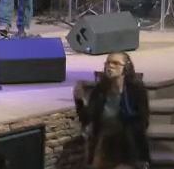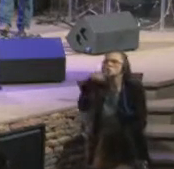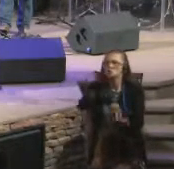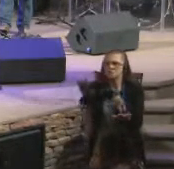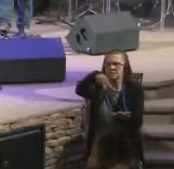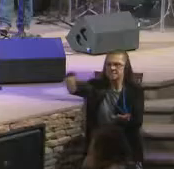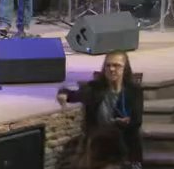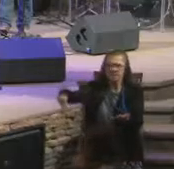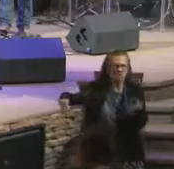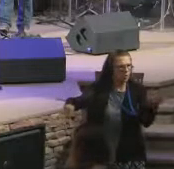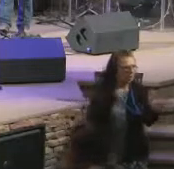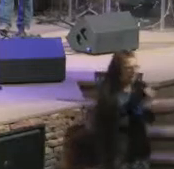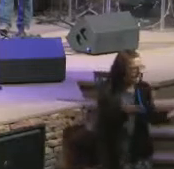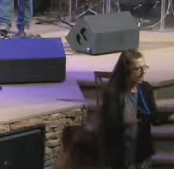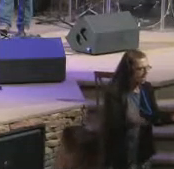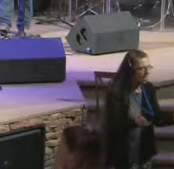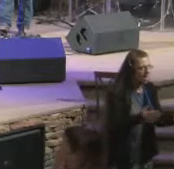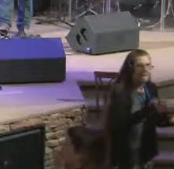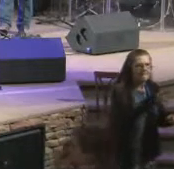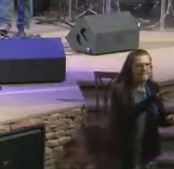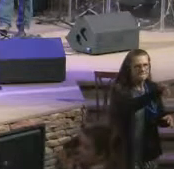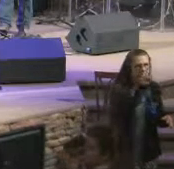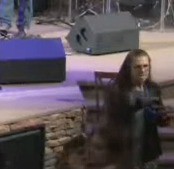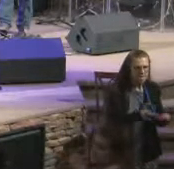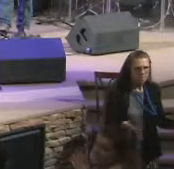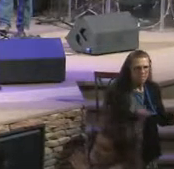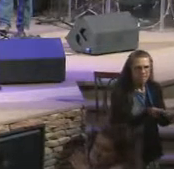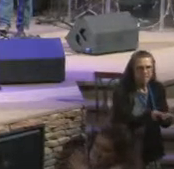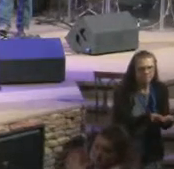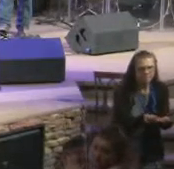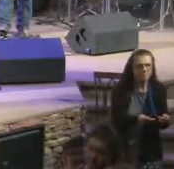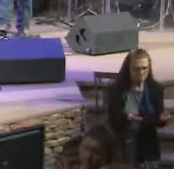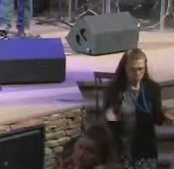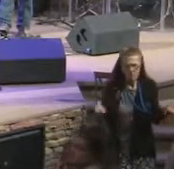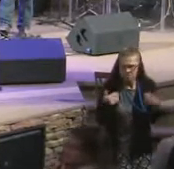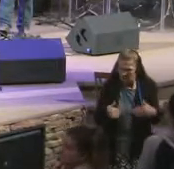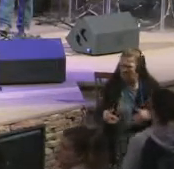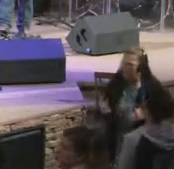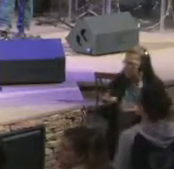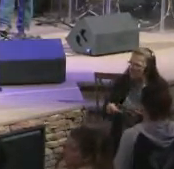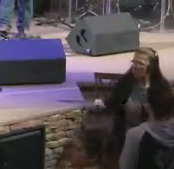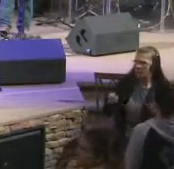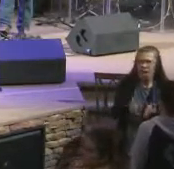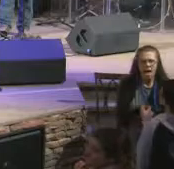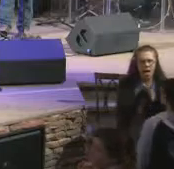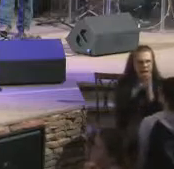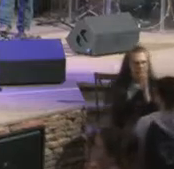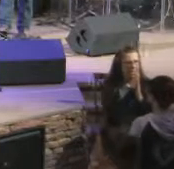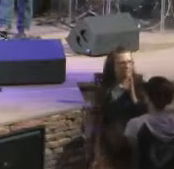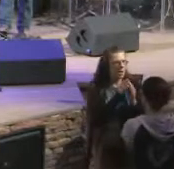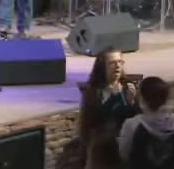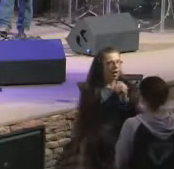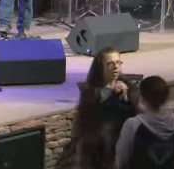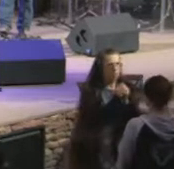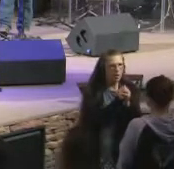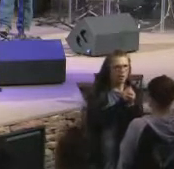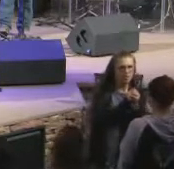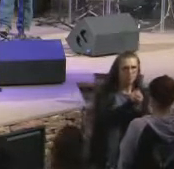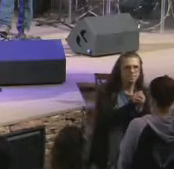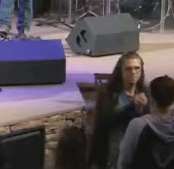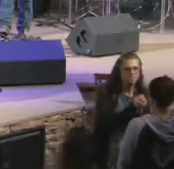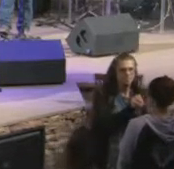stand in an aisle right now. Just find a place. Just get somewhere. And I'm going to ask, I need my prayer. I need my altar workers.